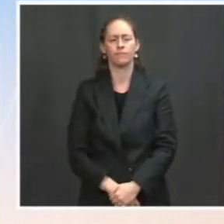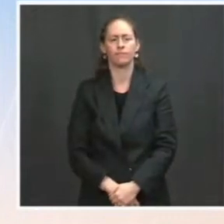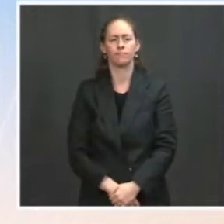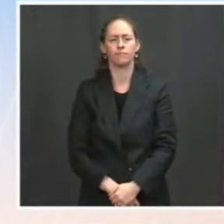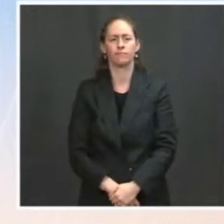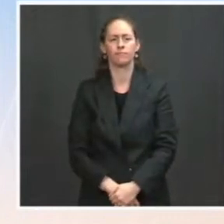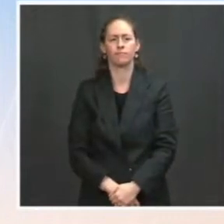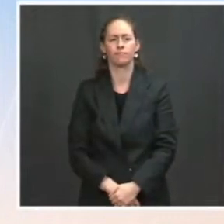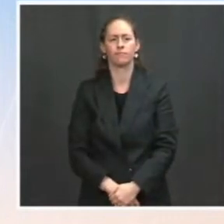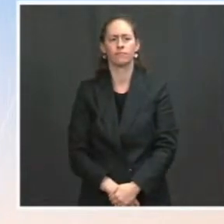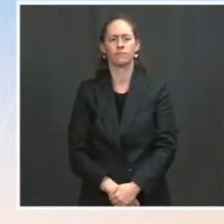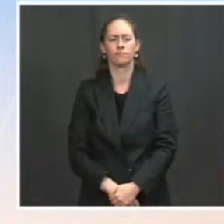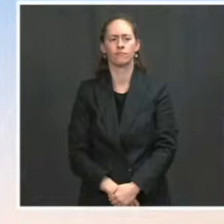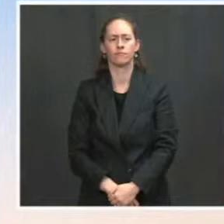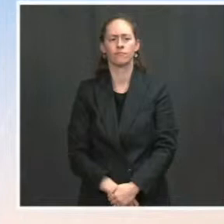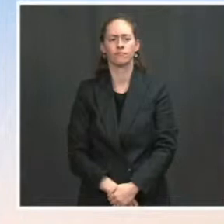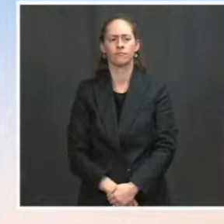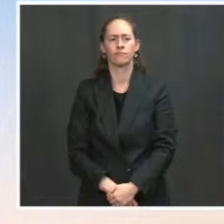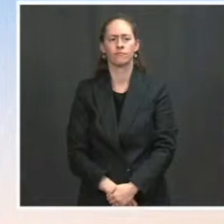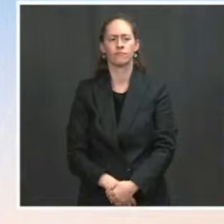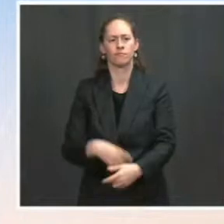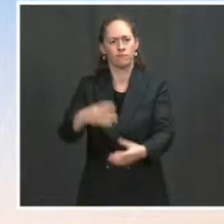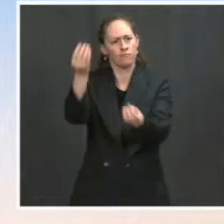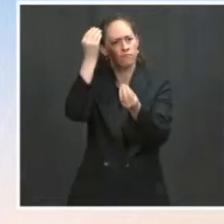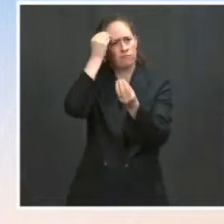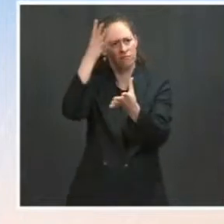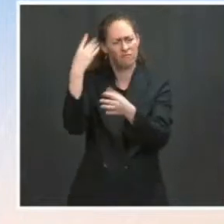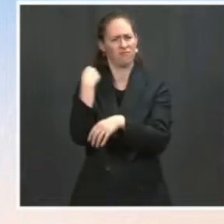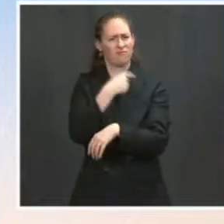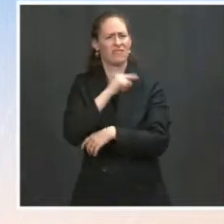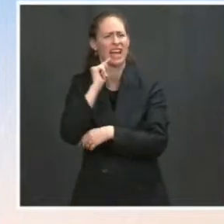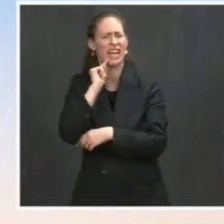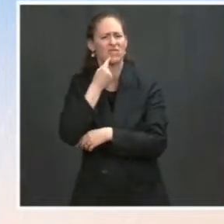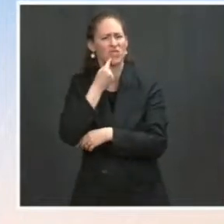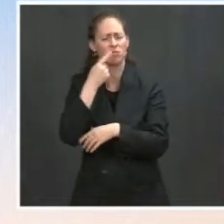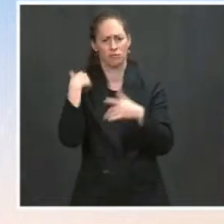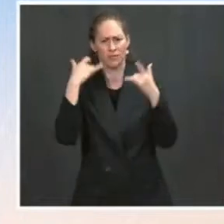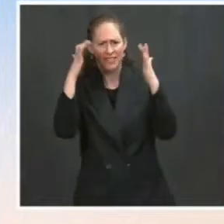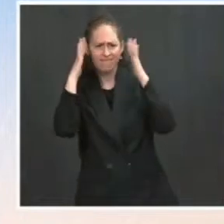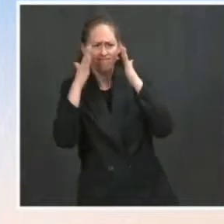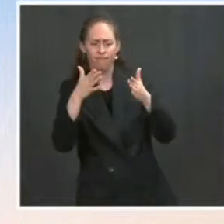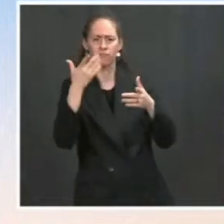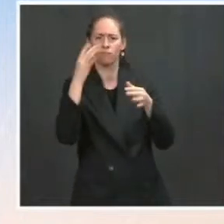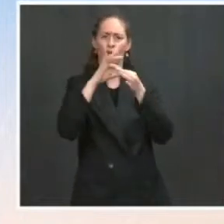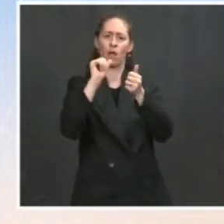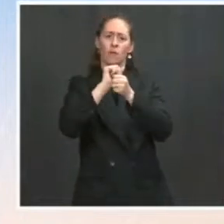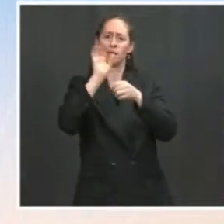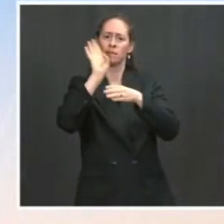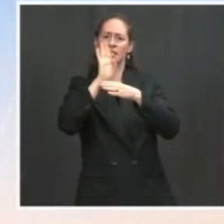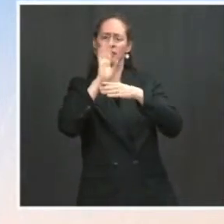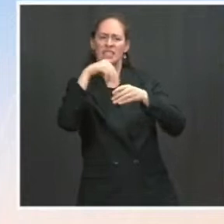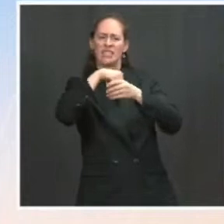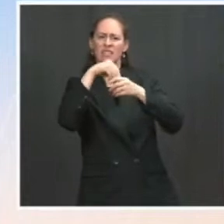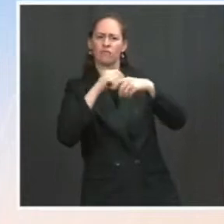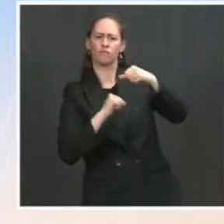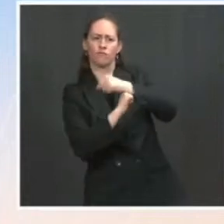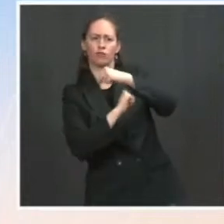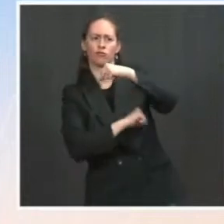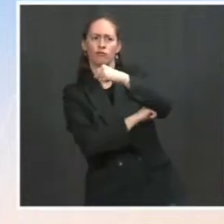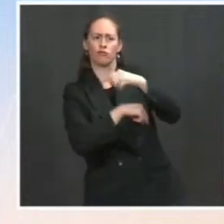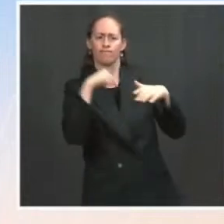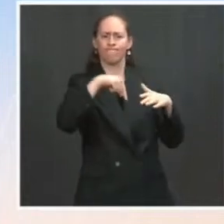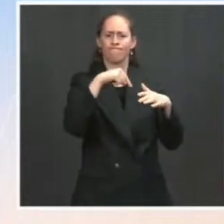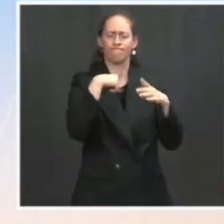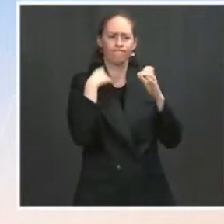systems. Critical infrastructure, as Liz noted, in the United States is largely owned and operated by the private sector, which determines their